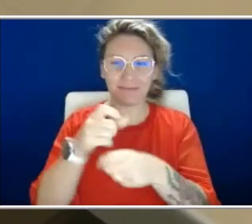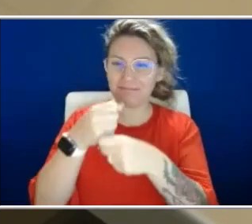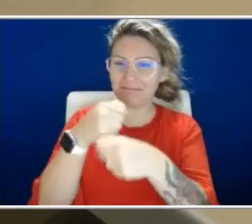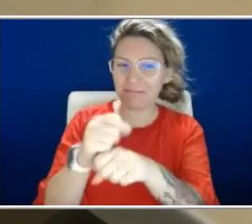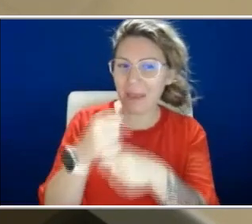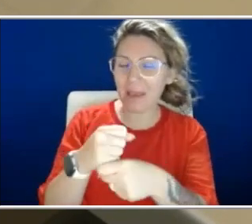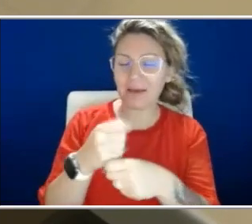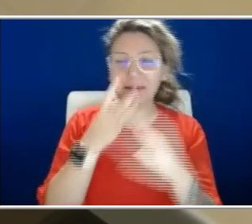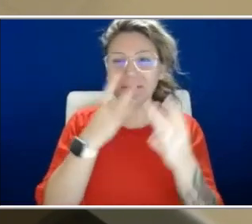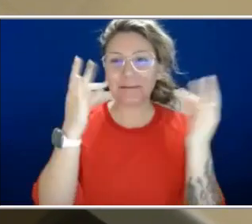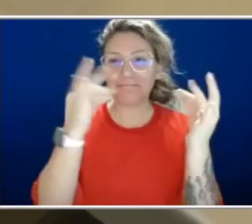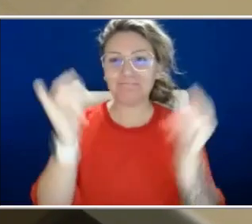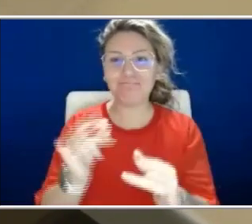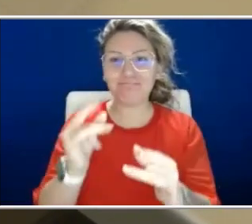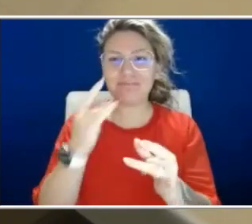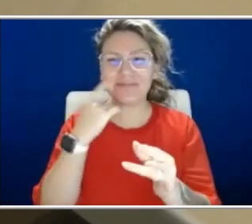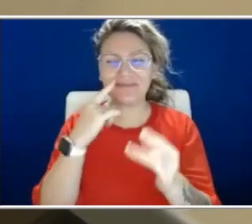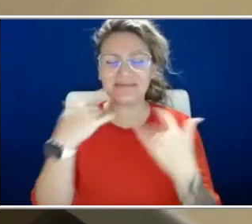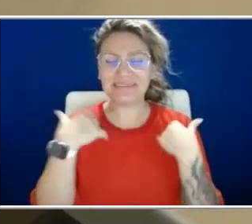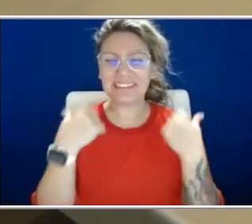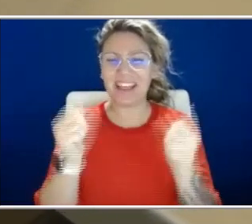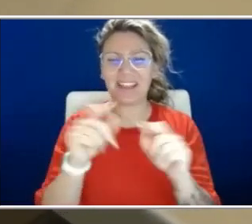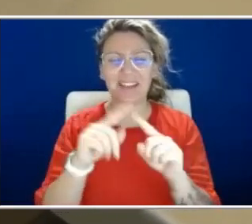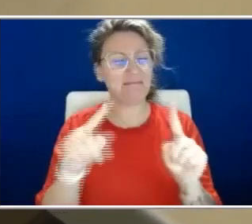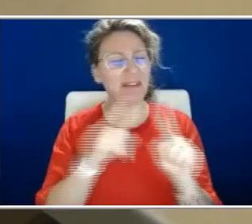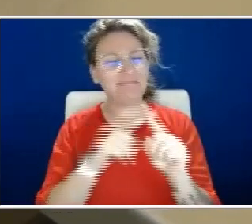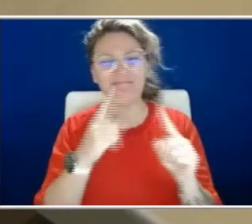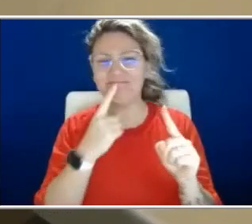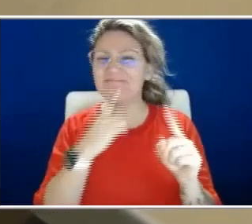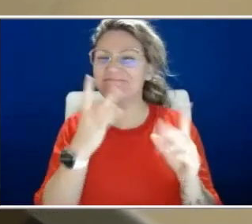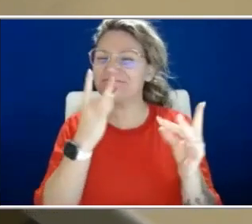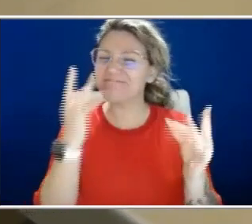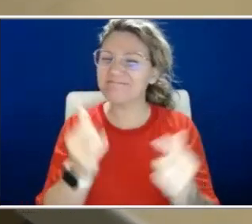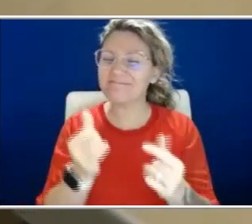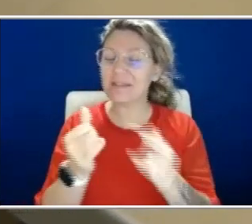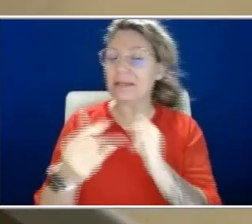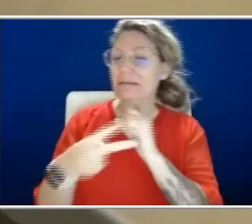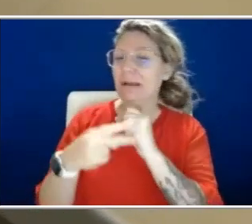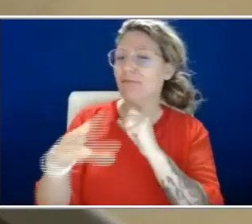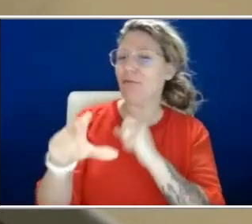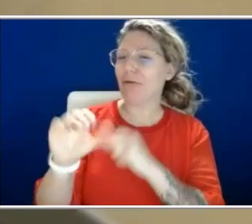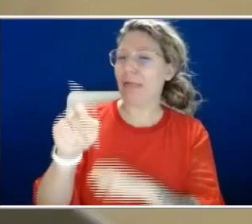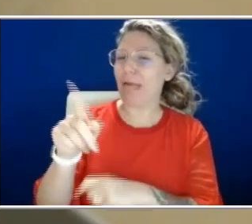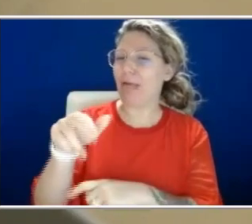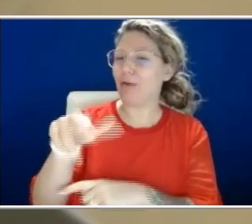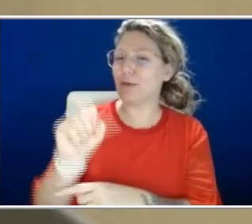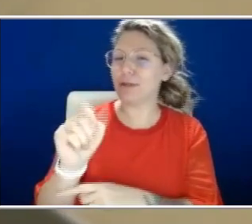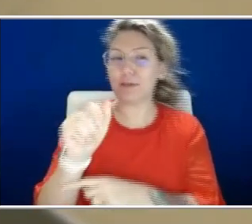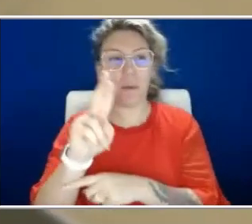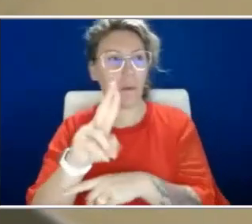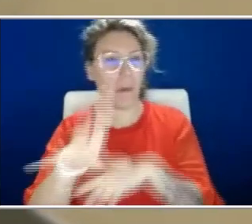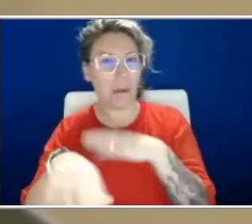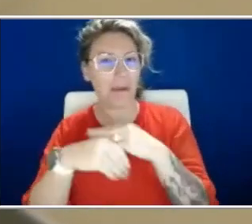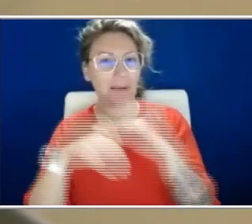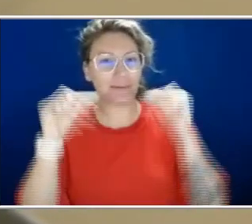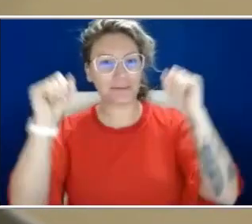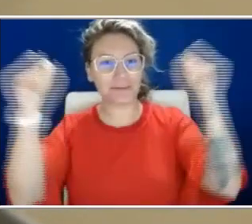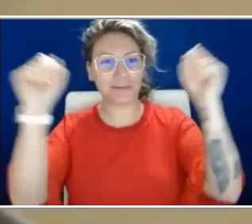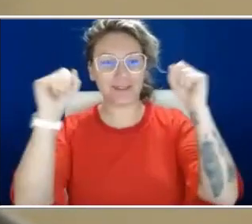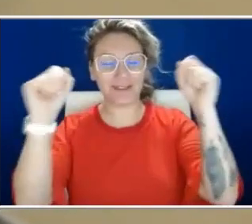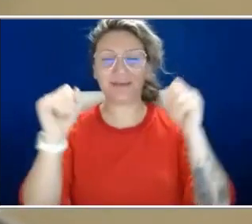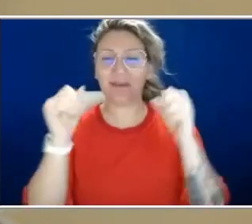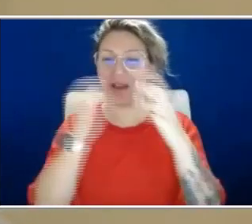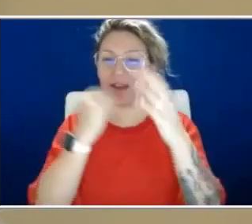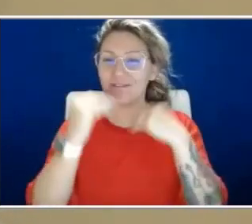to be healthy, but it's so good. You're going to want to save your calories for this one, or maybe plan an extra workout, or both. In this week's Foodie Friday, Chef Eric